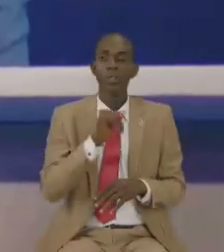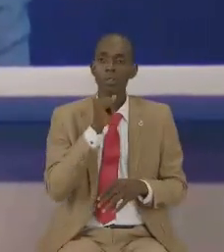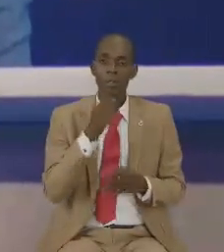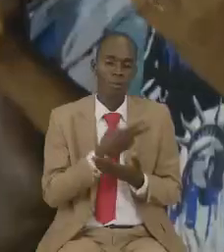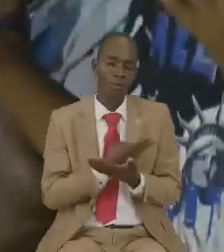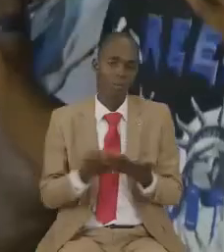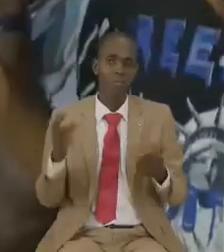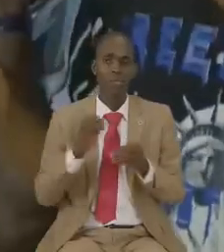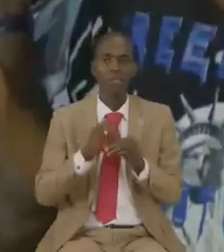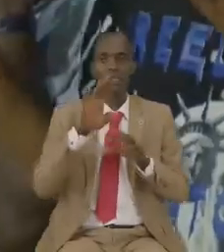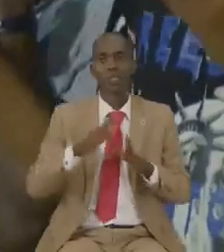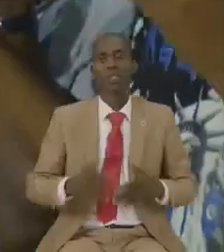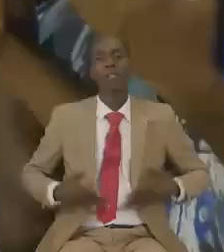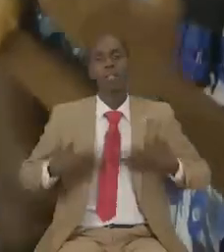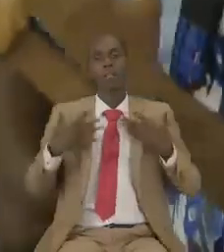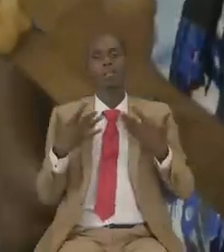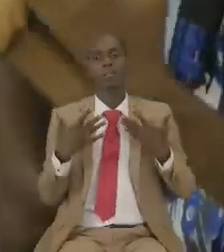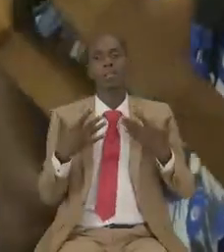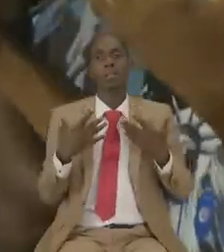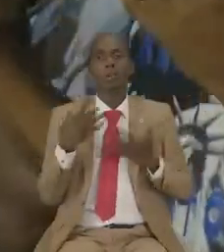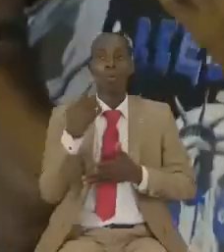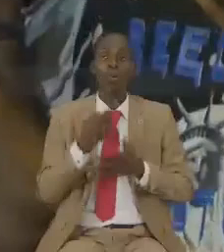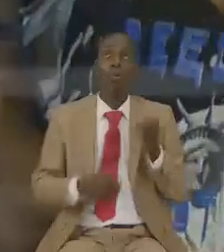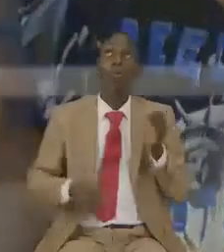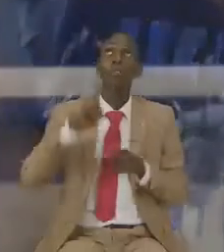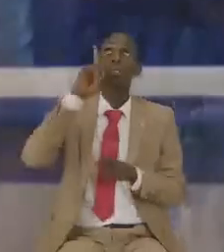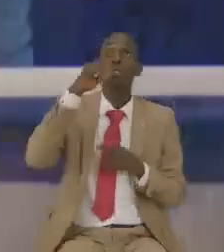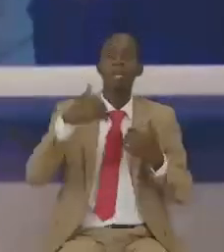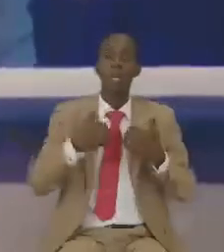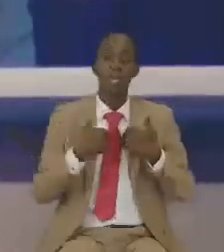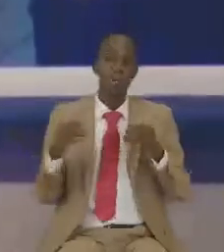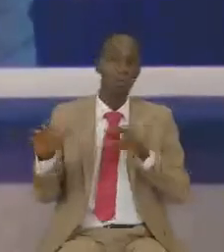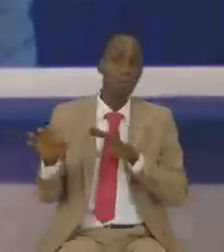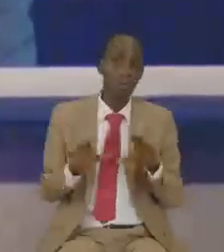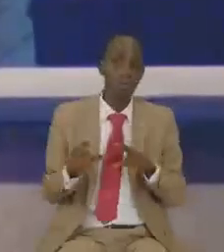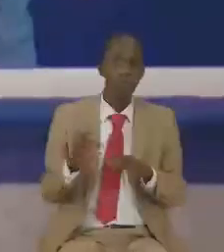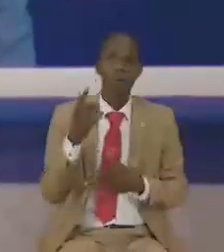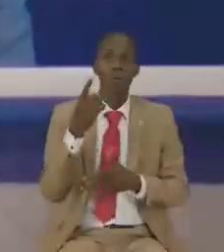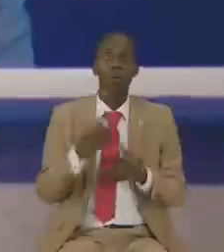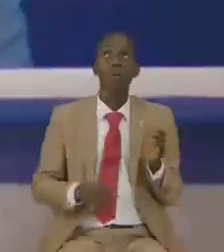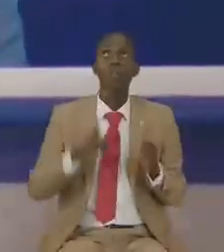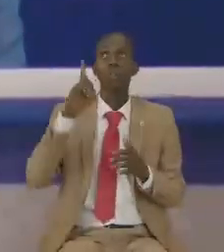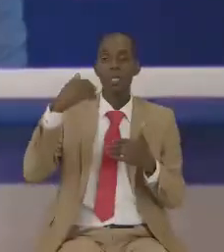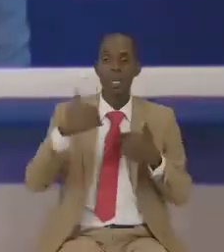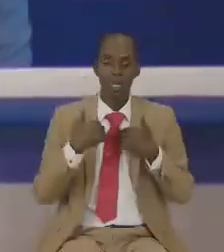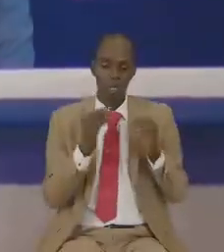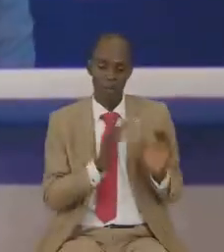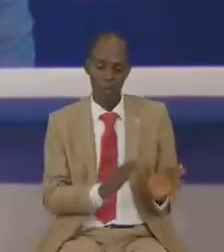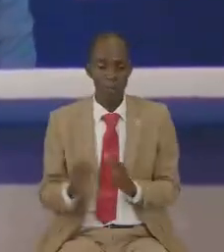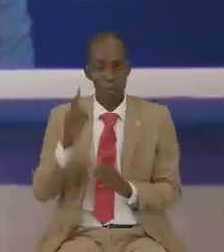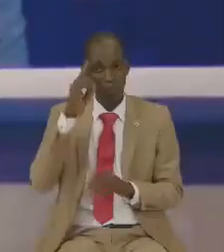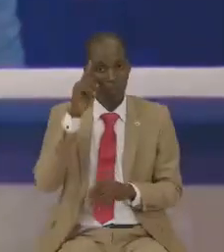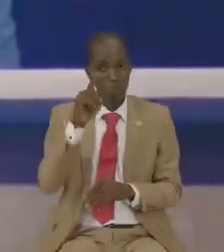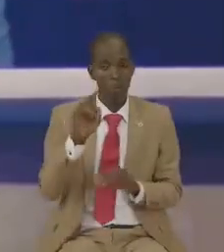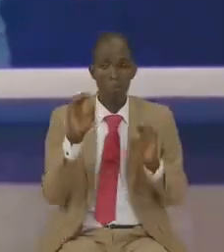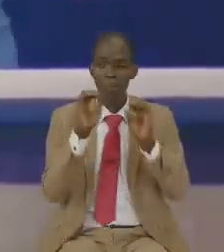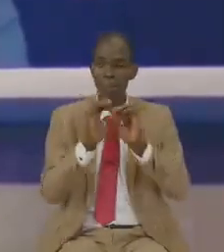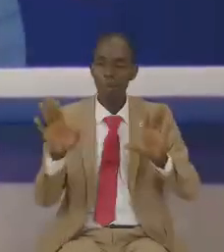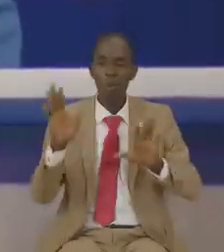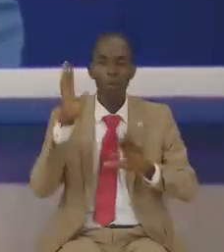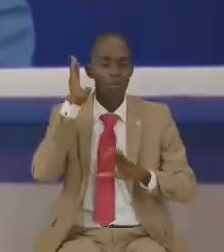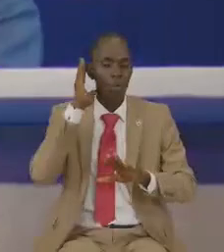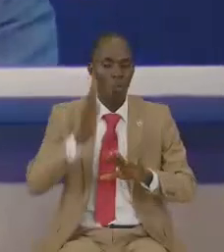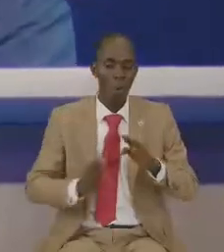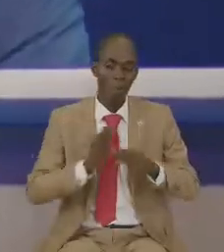your life. What he has done and what he has reserved for you, nothing will block it